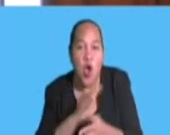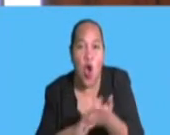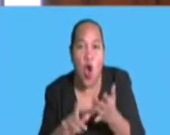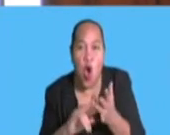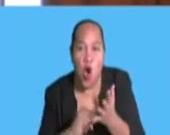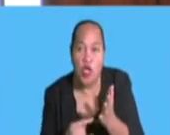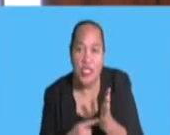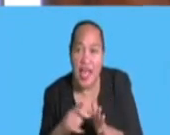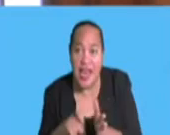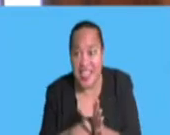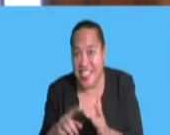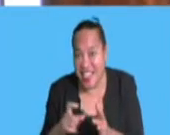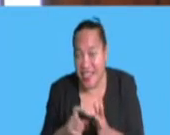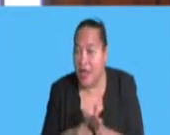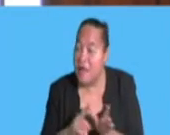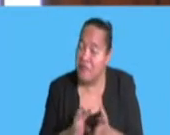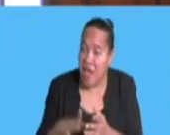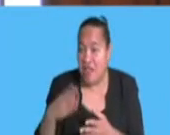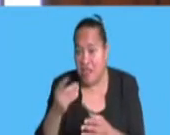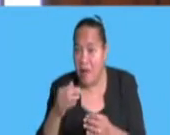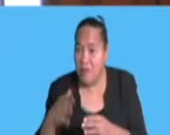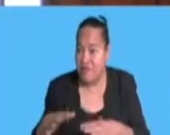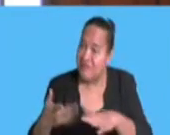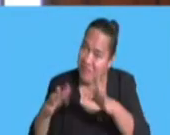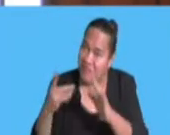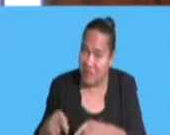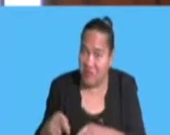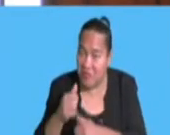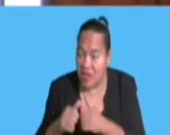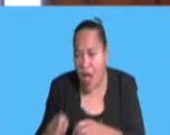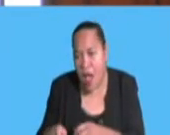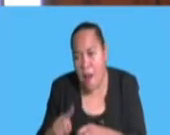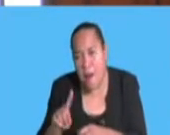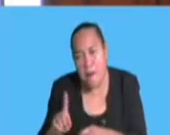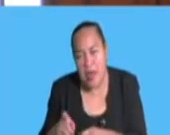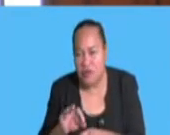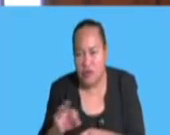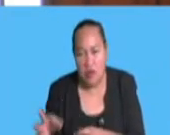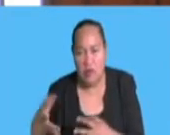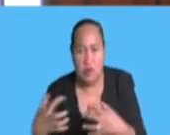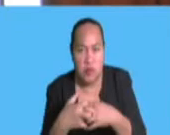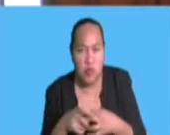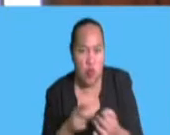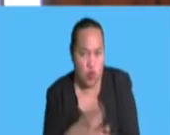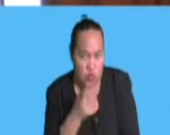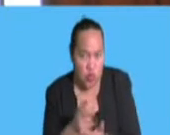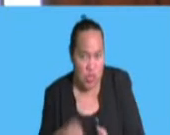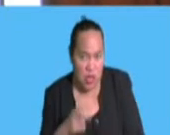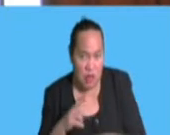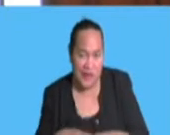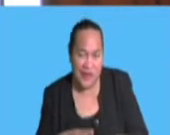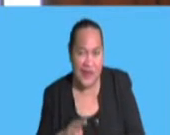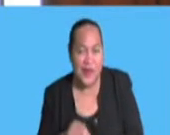budgets are praised as being fiscally responsible, but this is far from being economical with the truth. Now, the